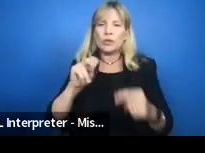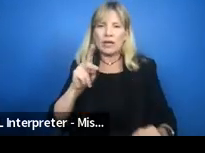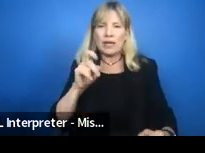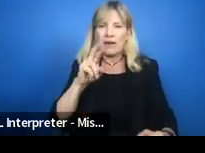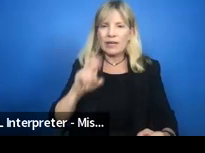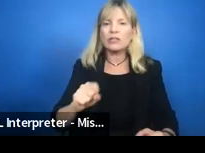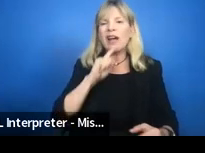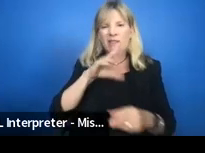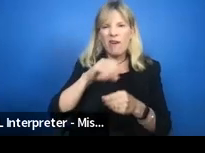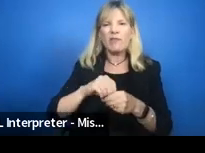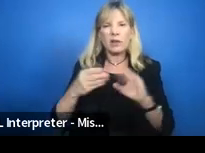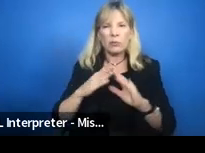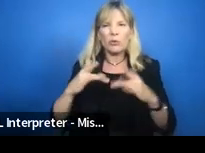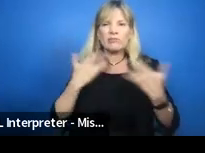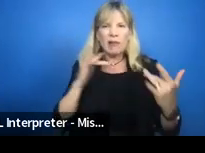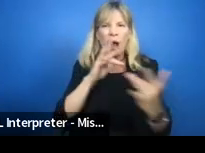community outreach.